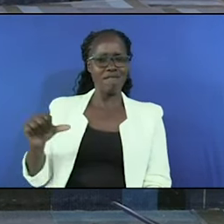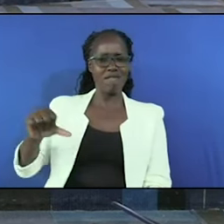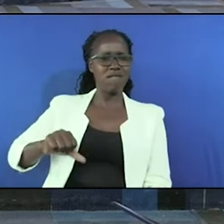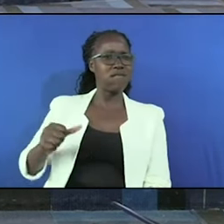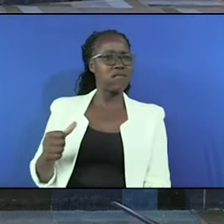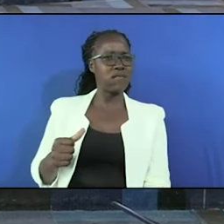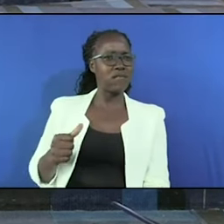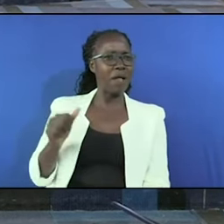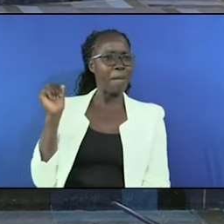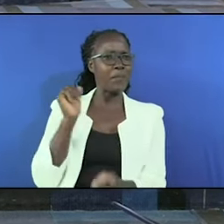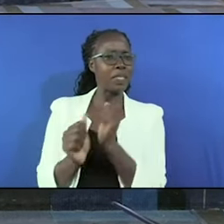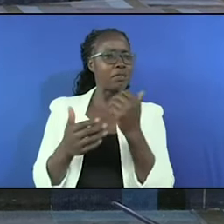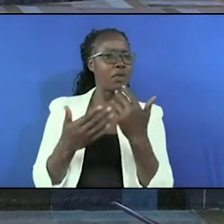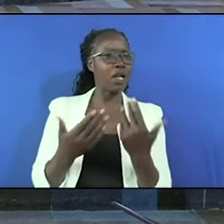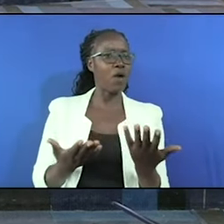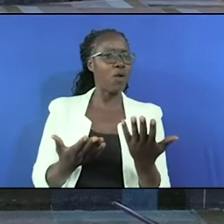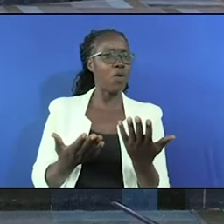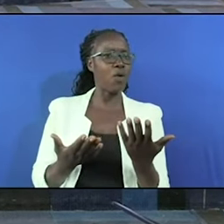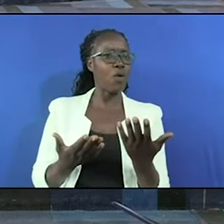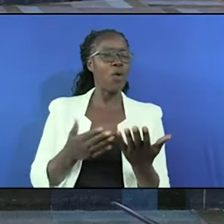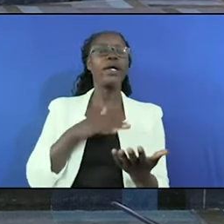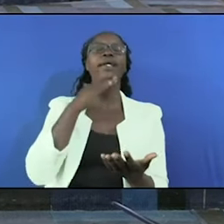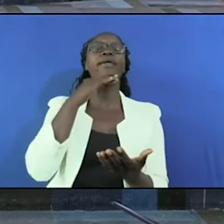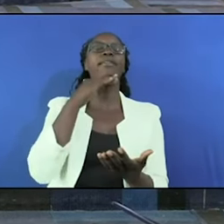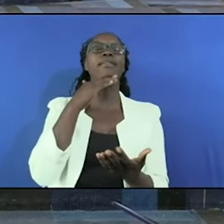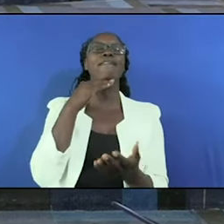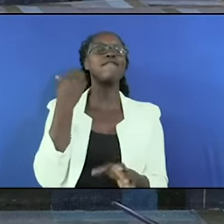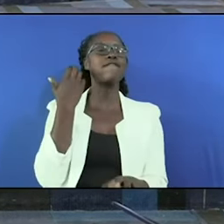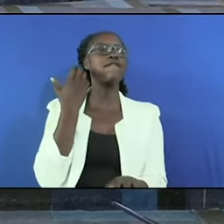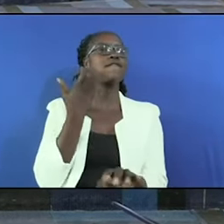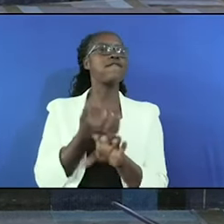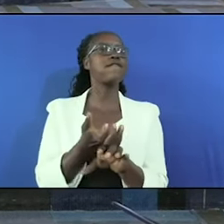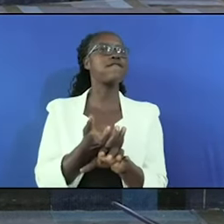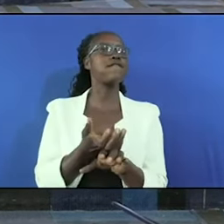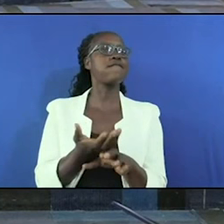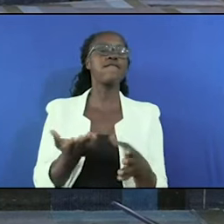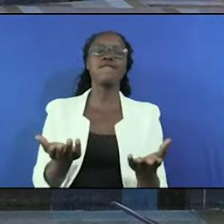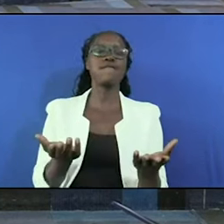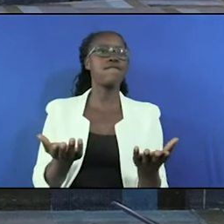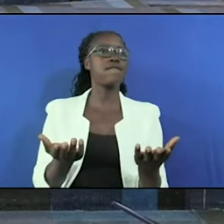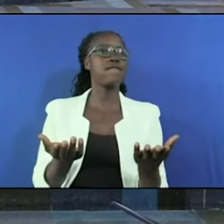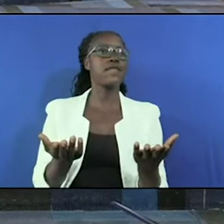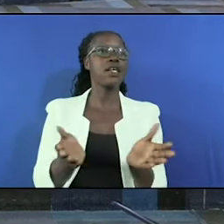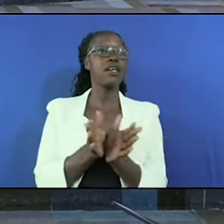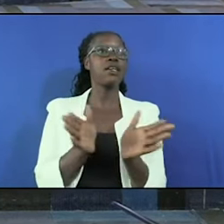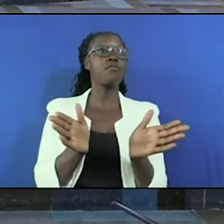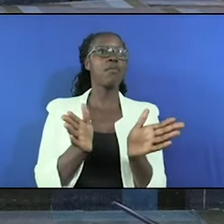punishable by what? By death. And the death was supposed to be death by stoning.